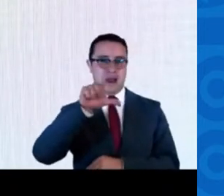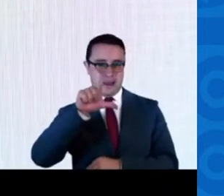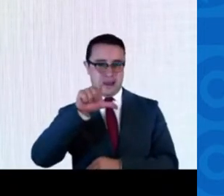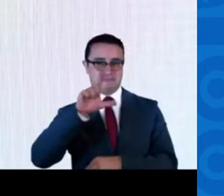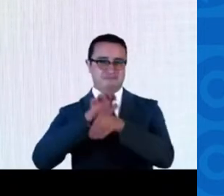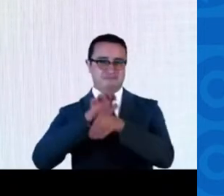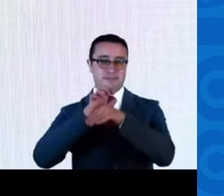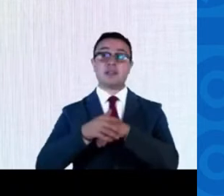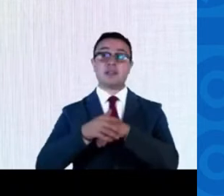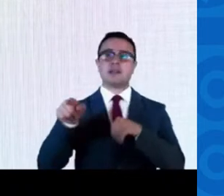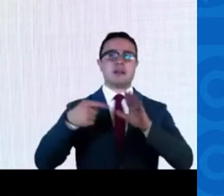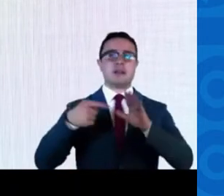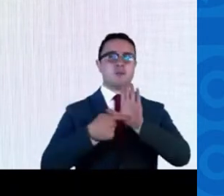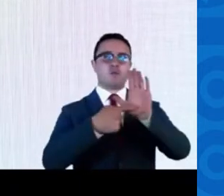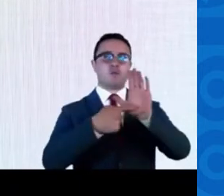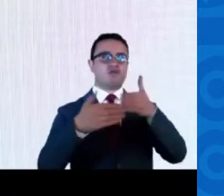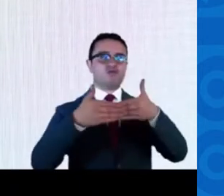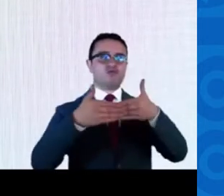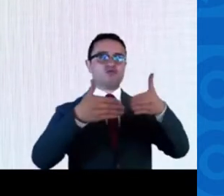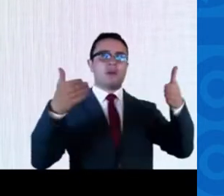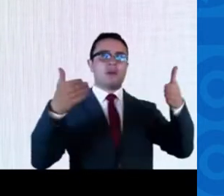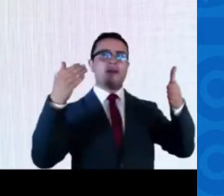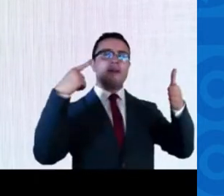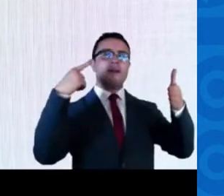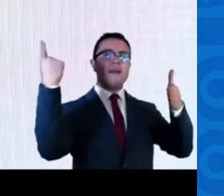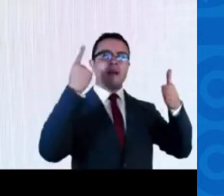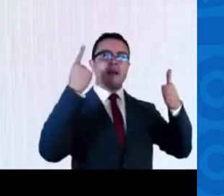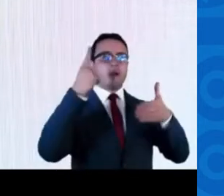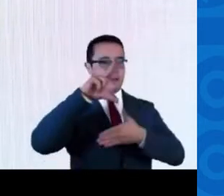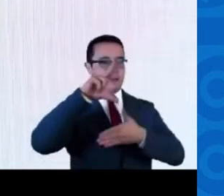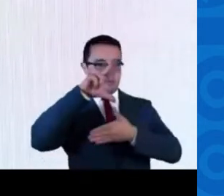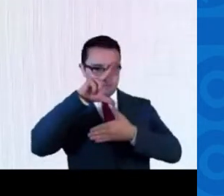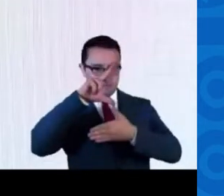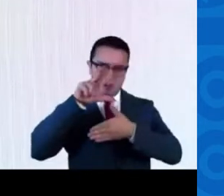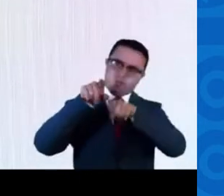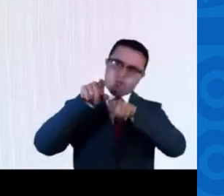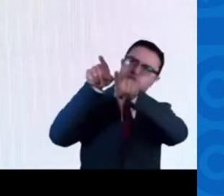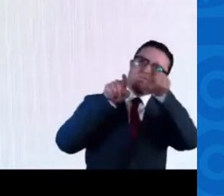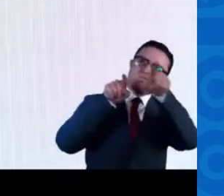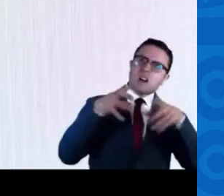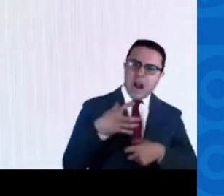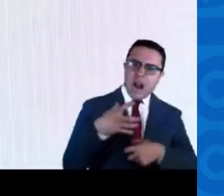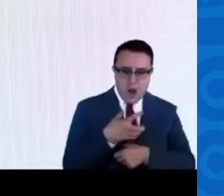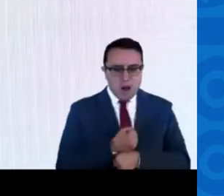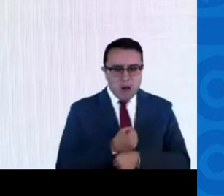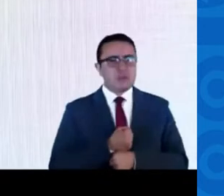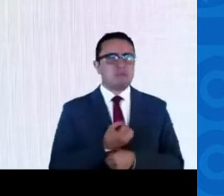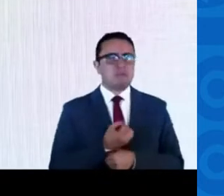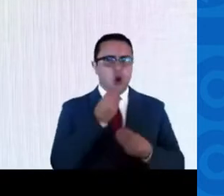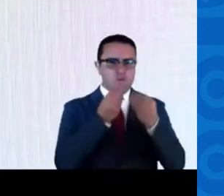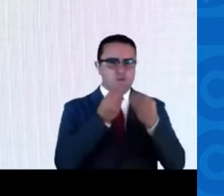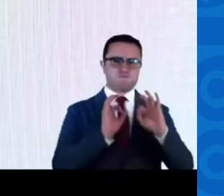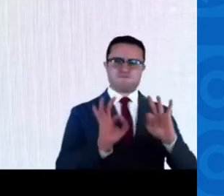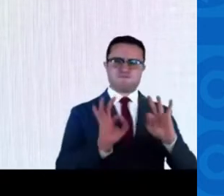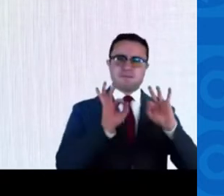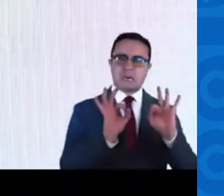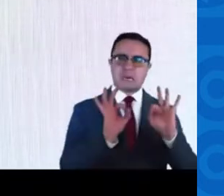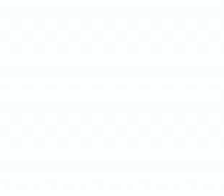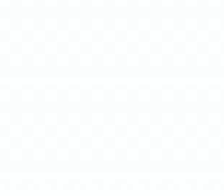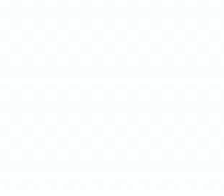who will give us a general panorama of the situation of the